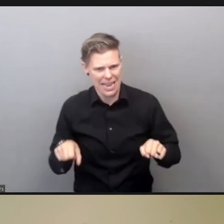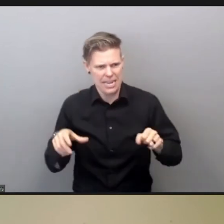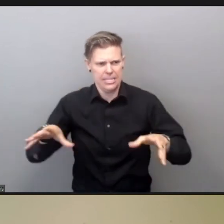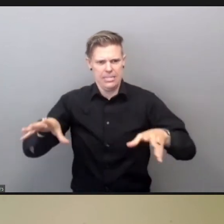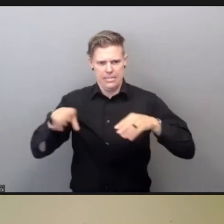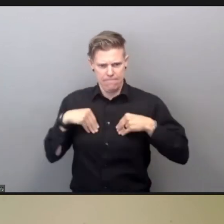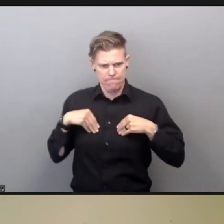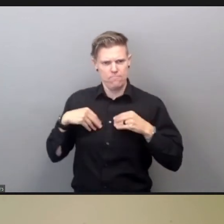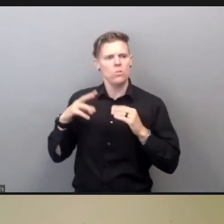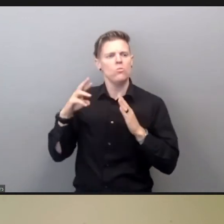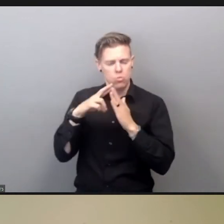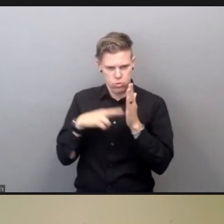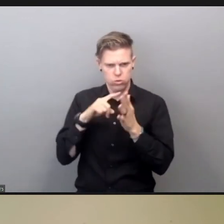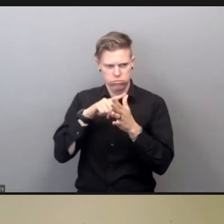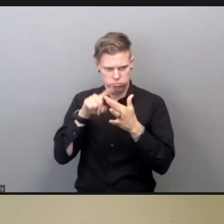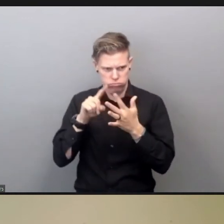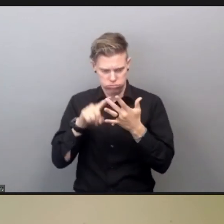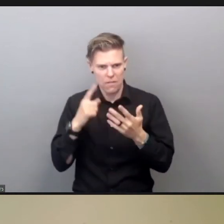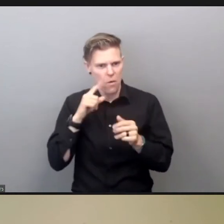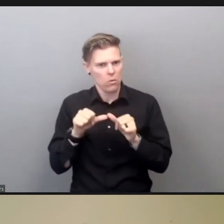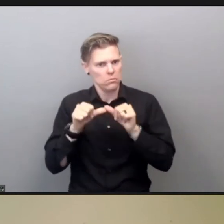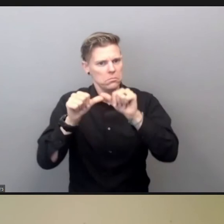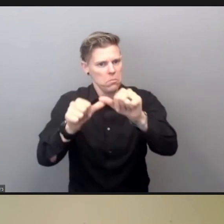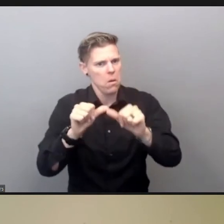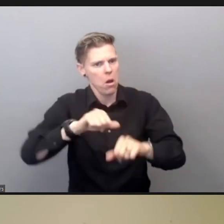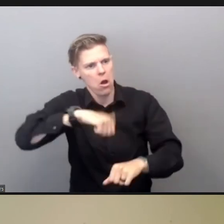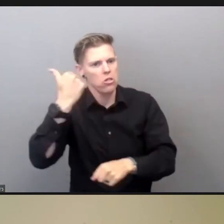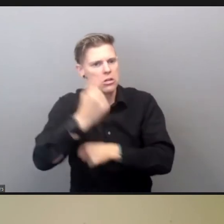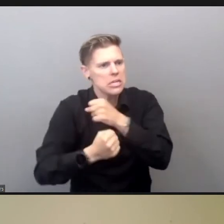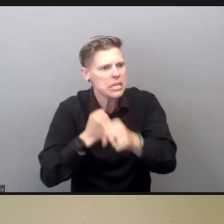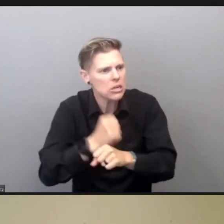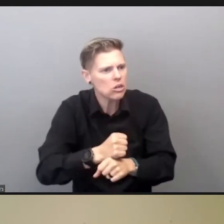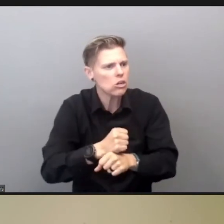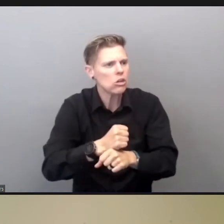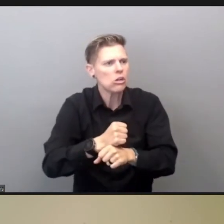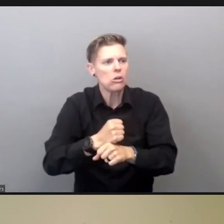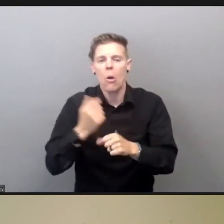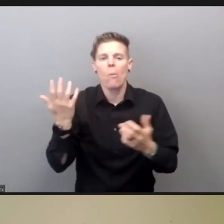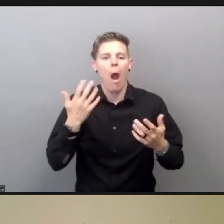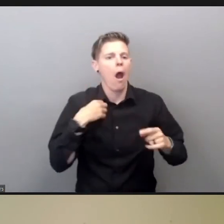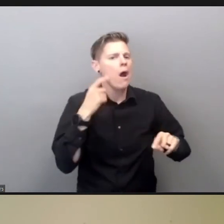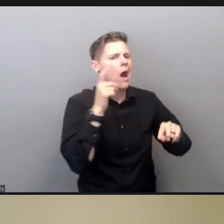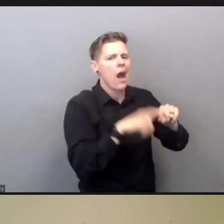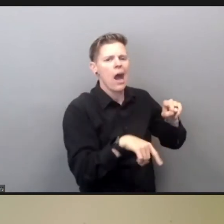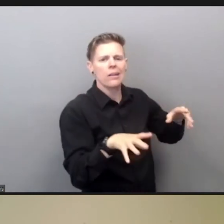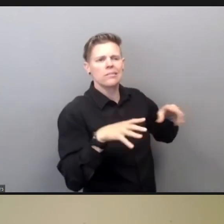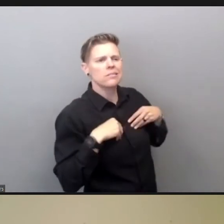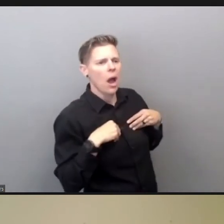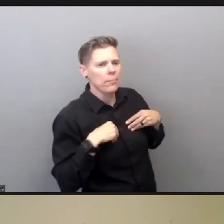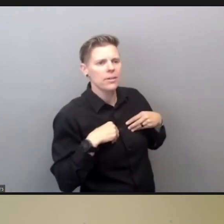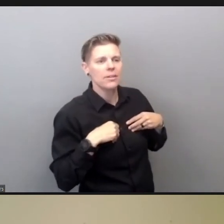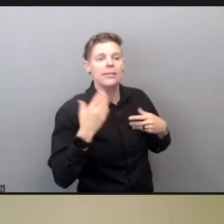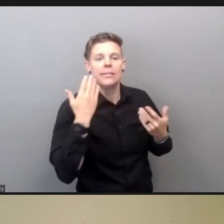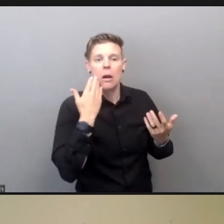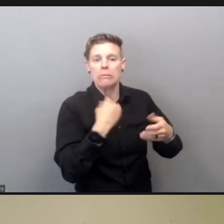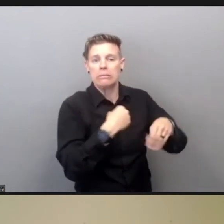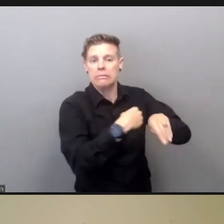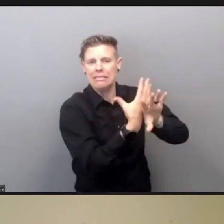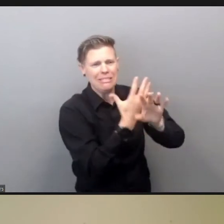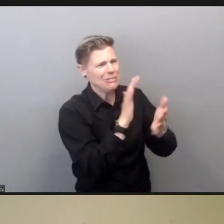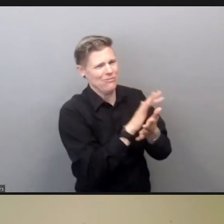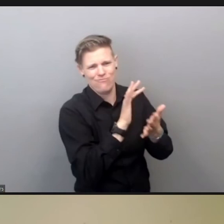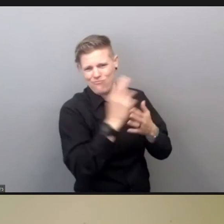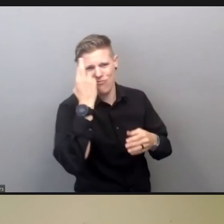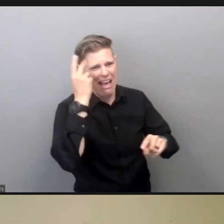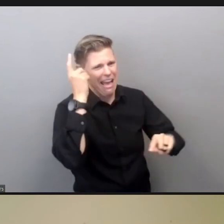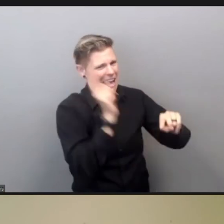with remote learning for 2 years. But, maybe we could live with indoor masking. I mean, I just don't know. We have to